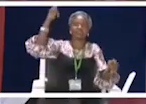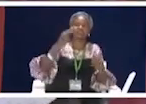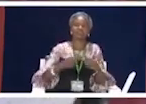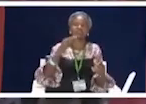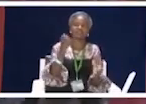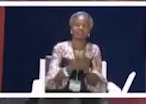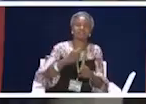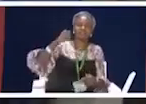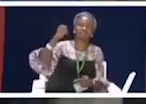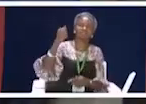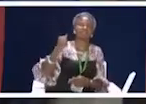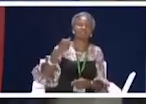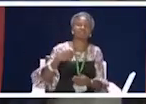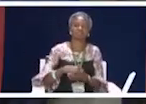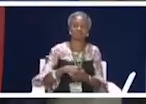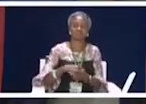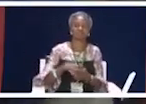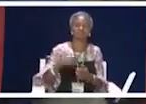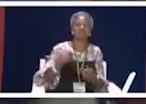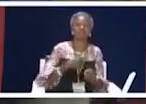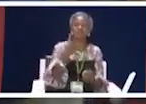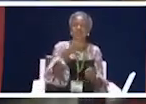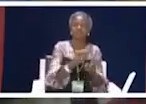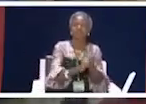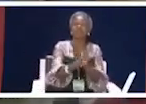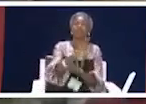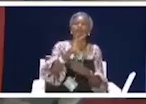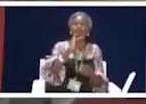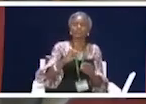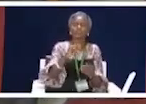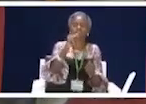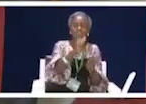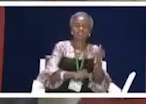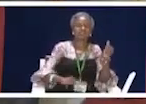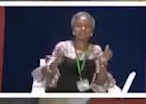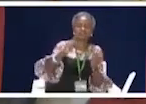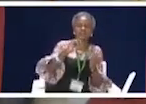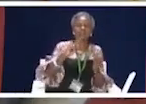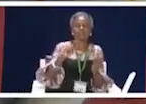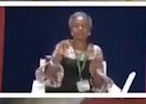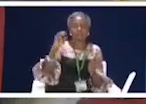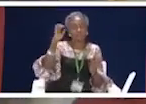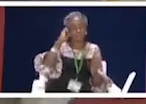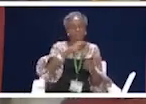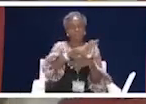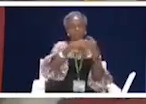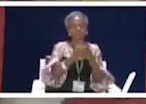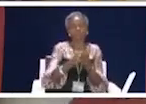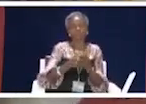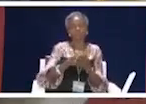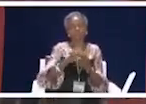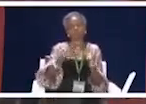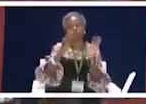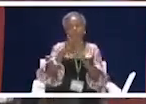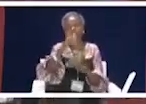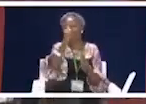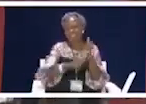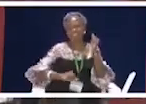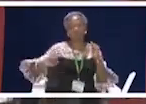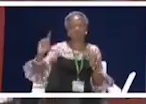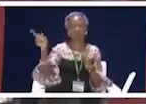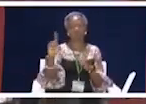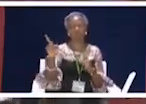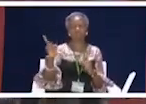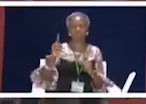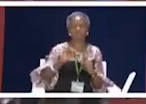of the Lord Jesus. We said God is omnipresent. In other words, he's all present everywhere.